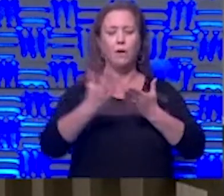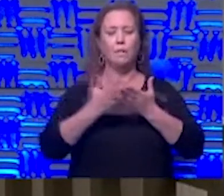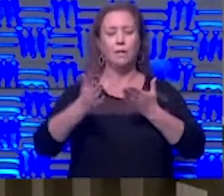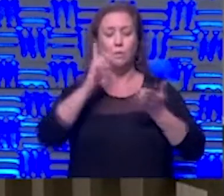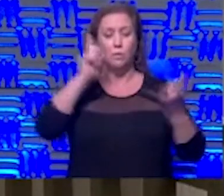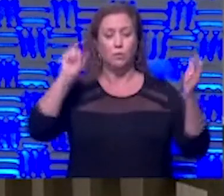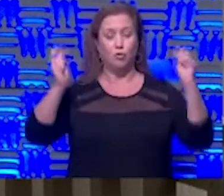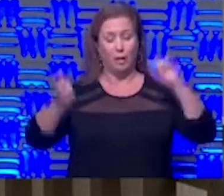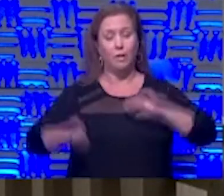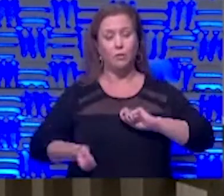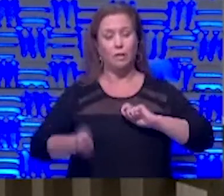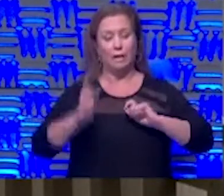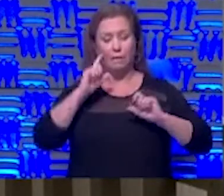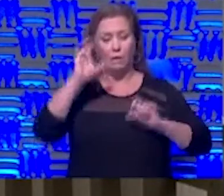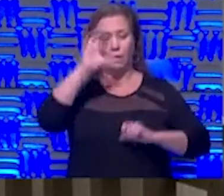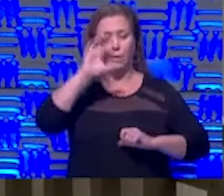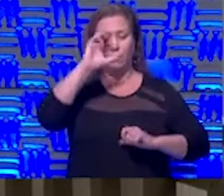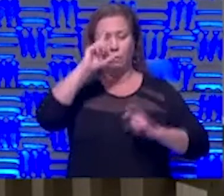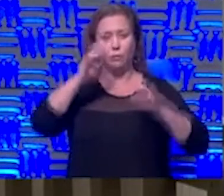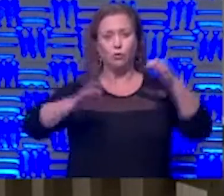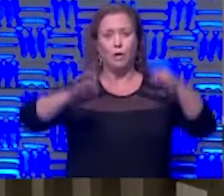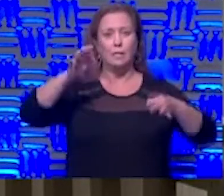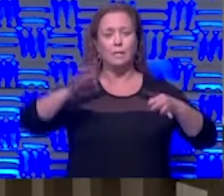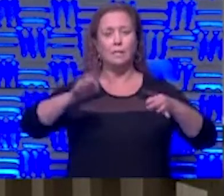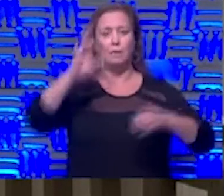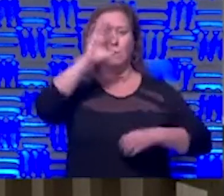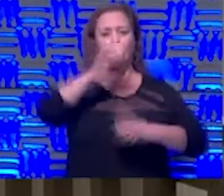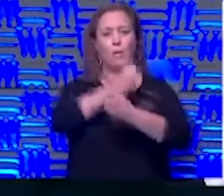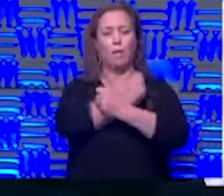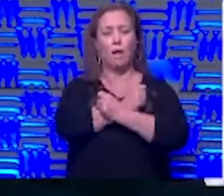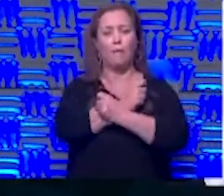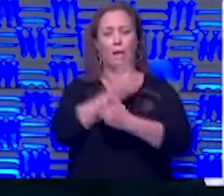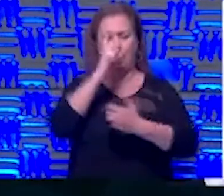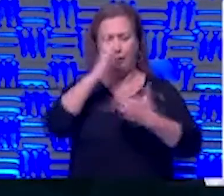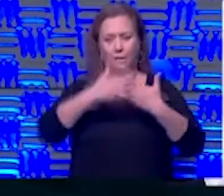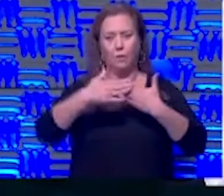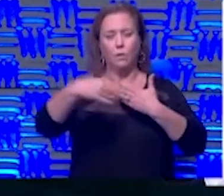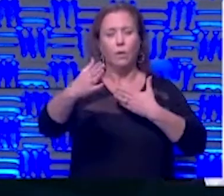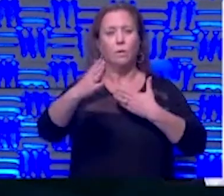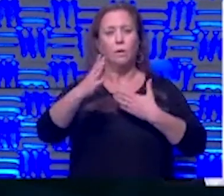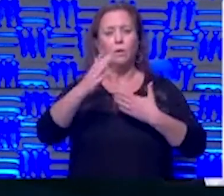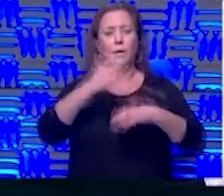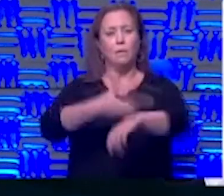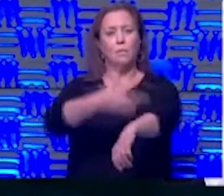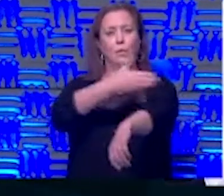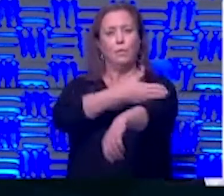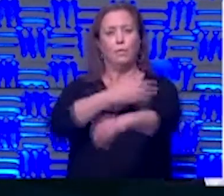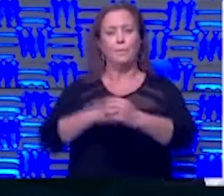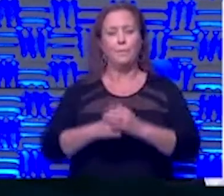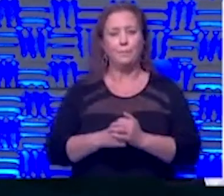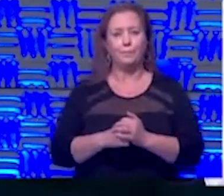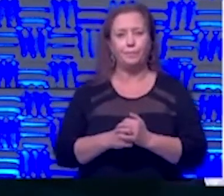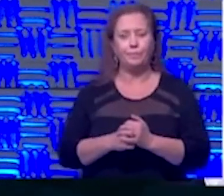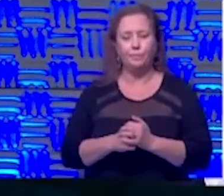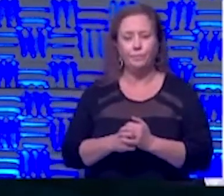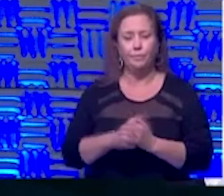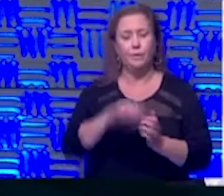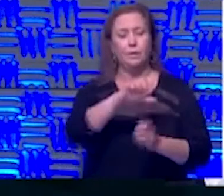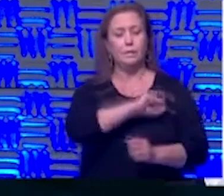we continue to seek justice and love, I think we will come out better on the other end. Senator Moran.